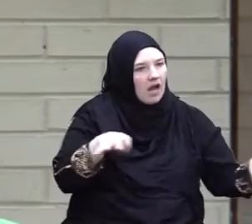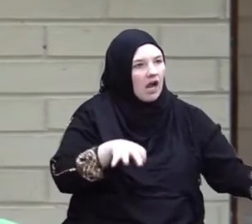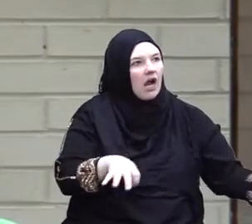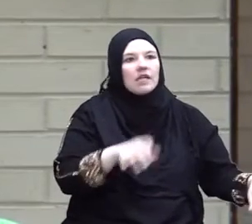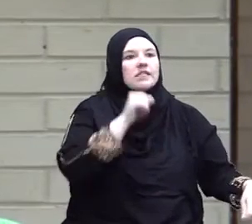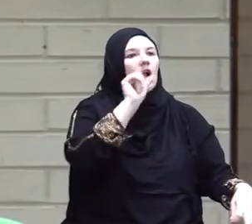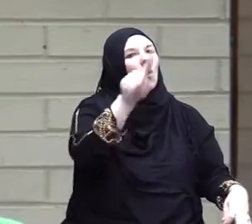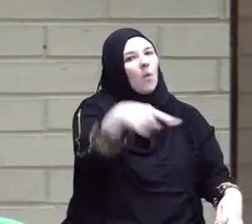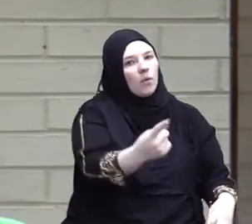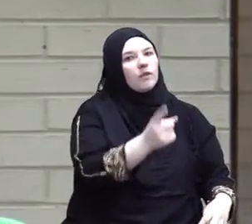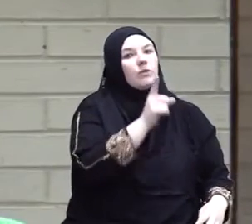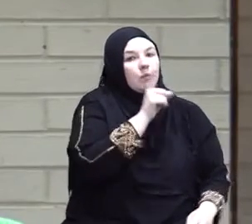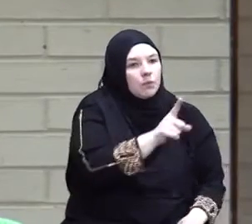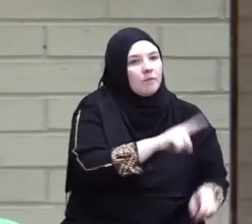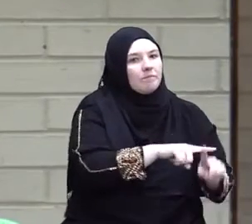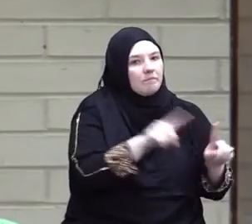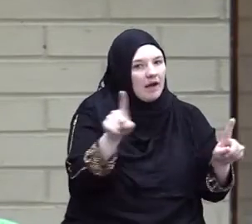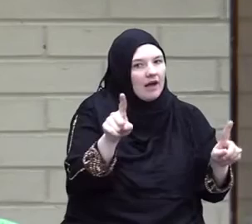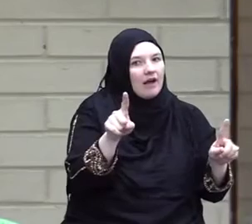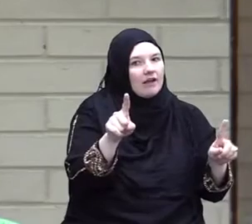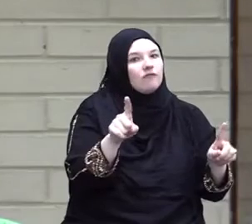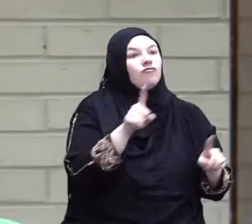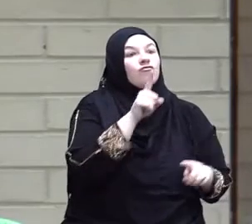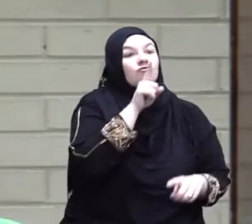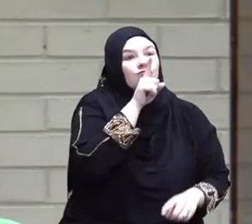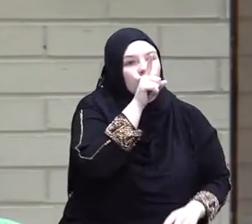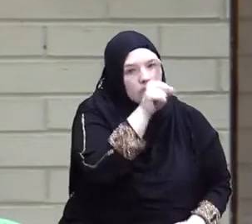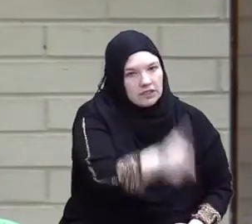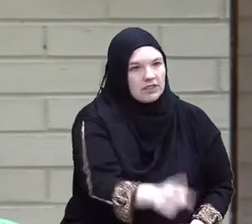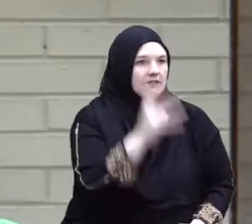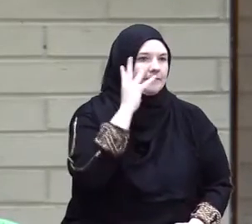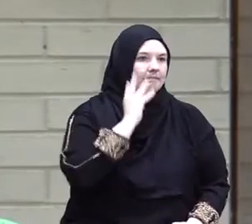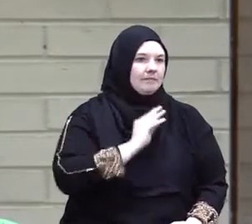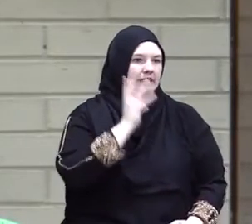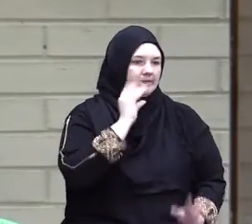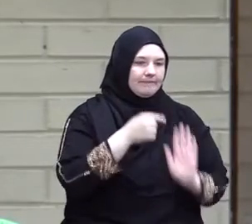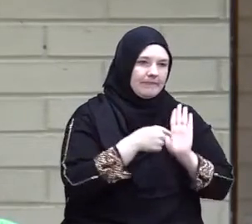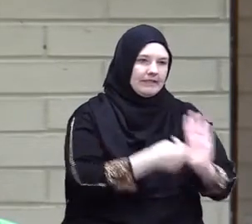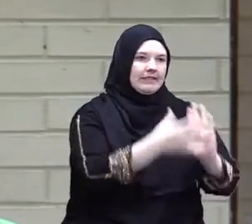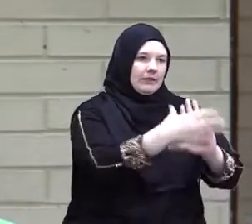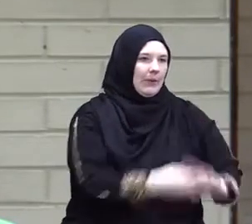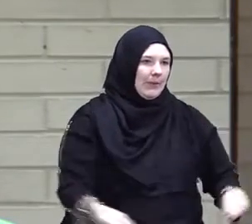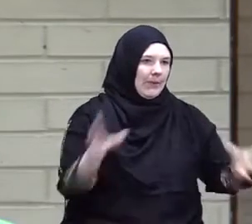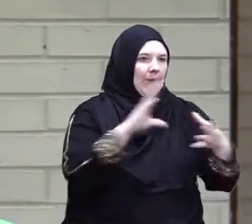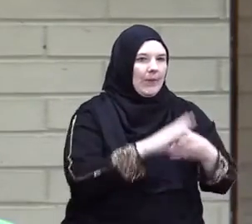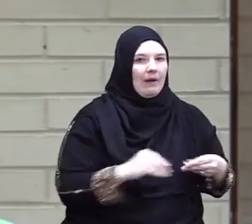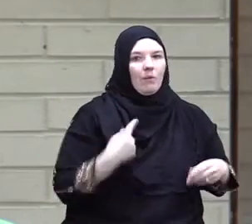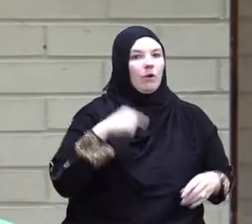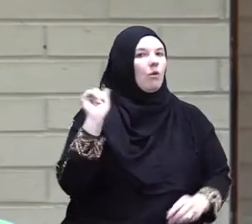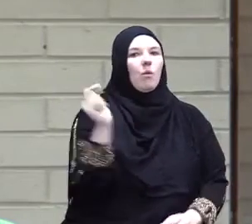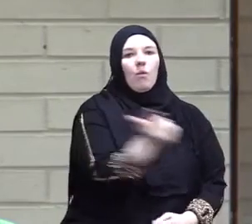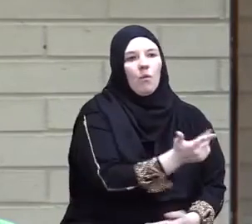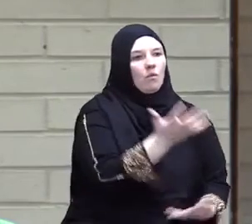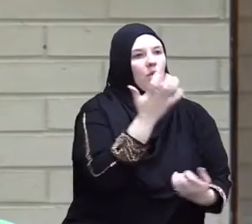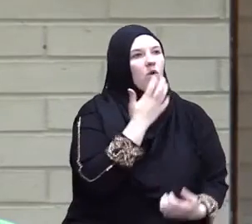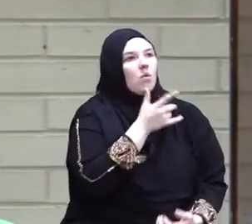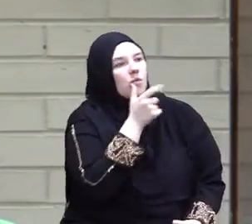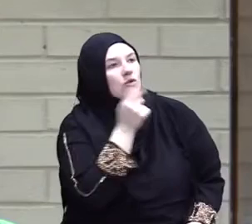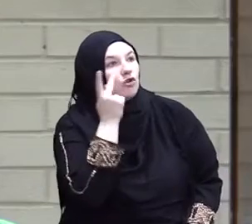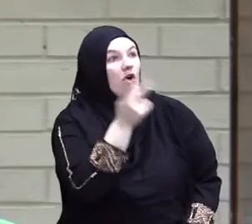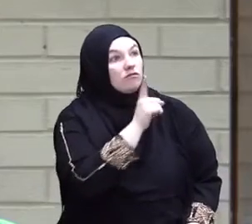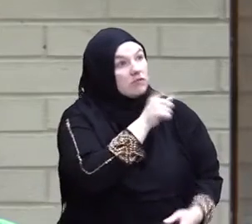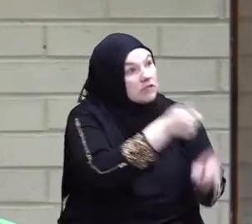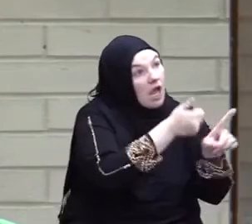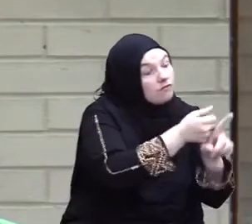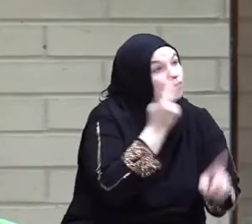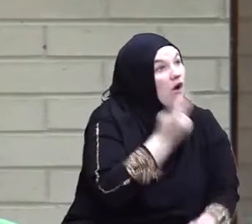only revelation, but it runs in our blood, in our innate nature, that we all want